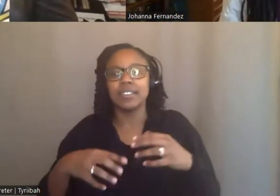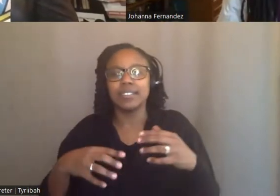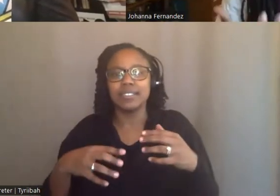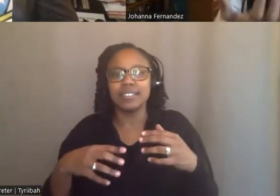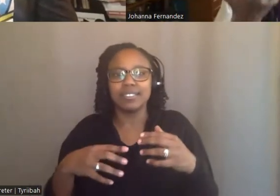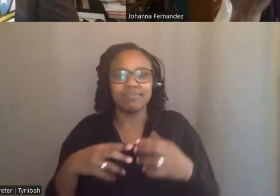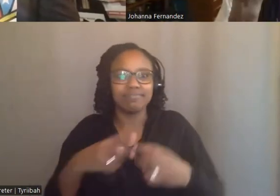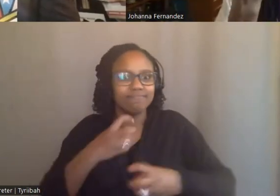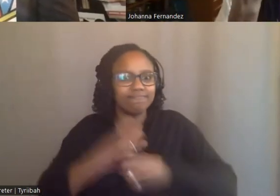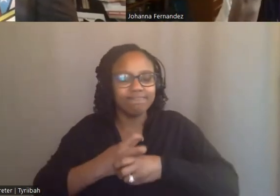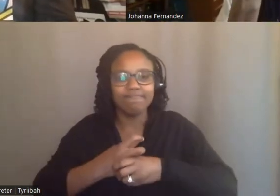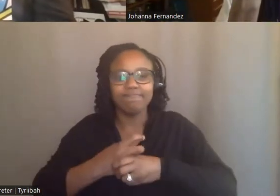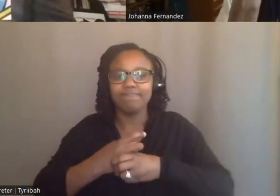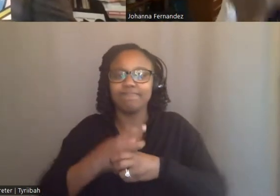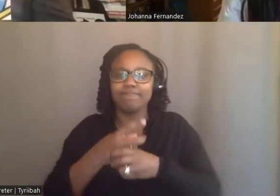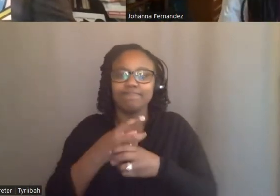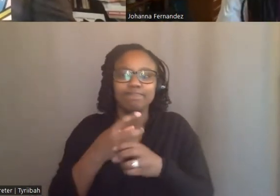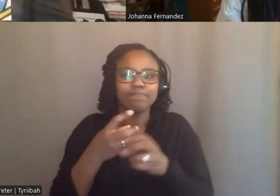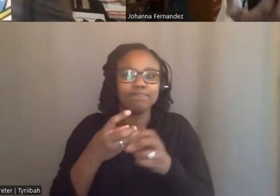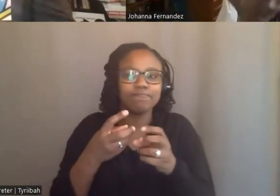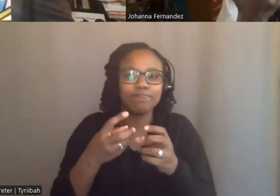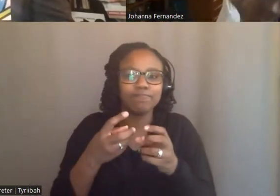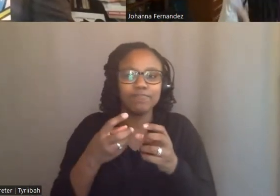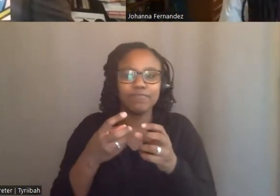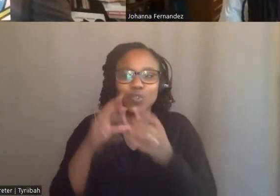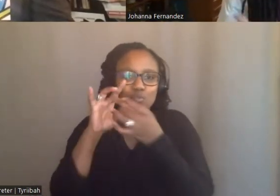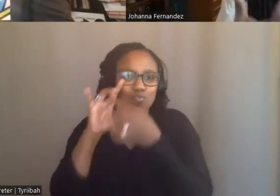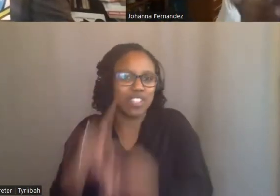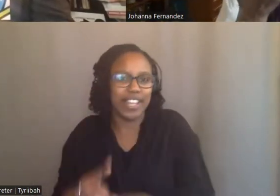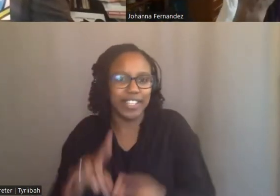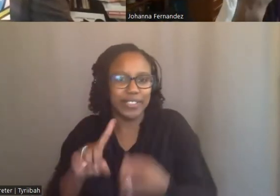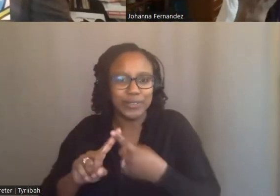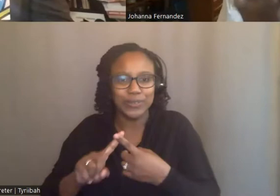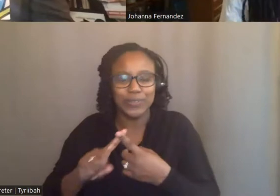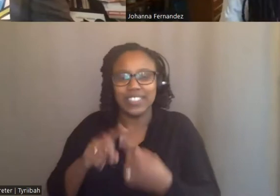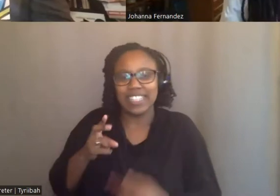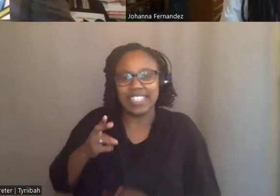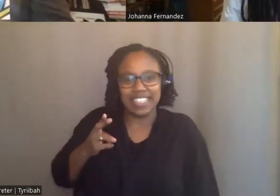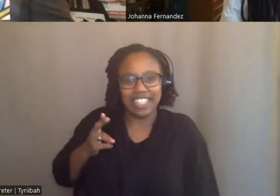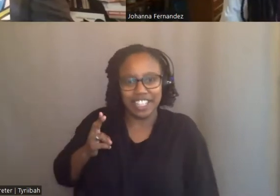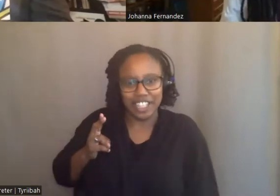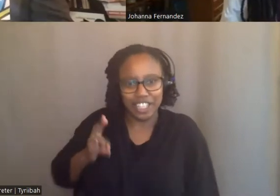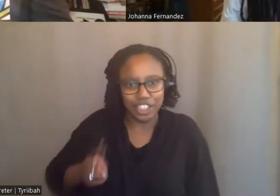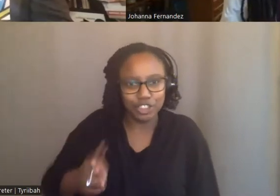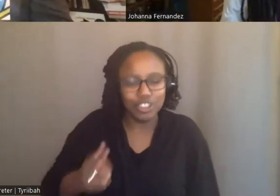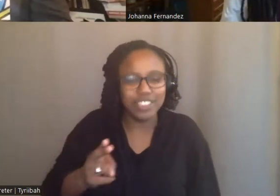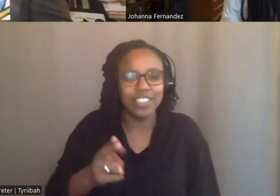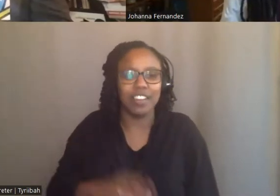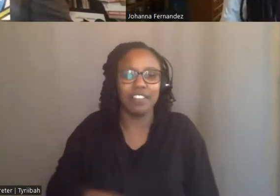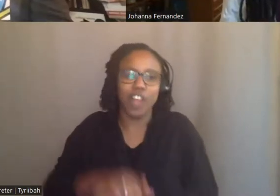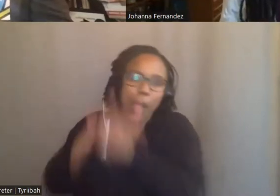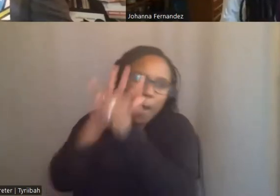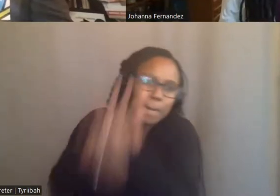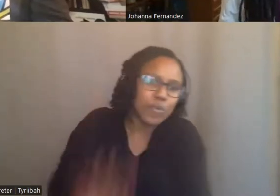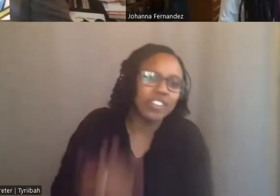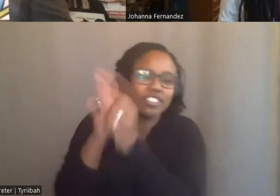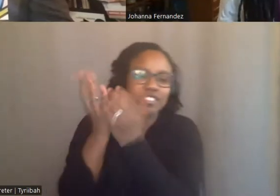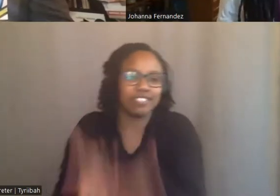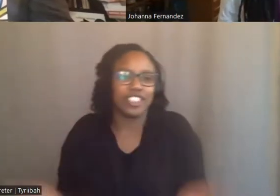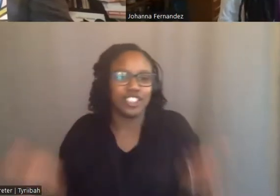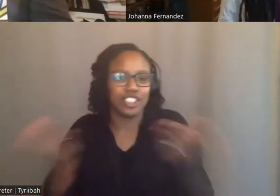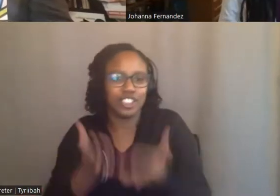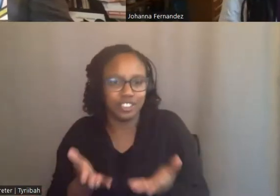anchored around the history of exploitation and racial oppression in the United States, the history